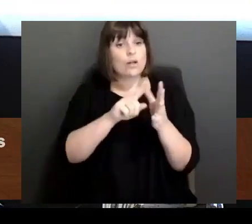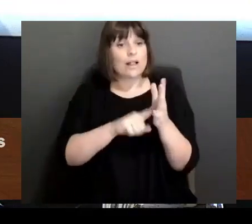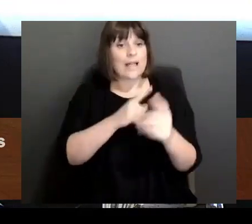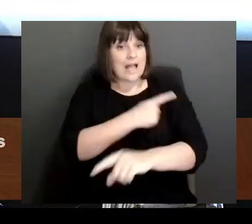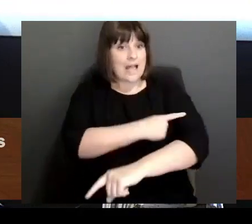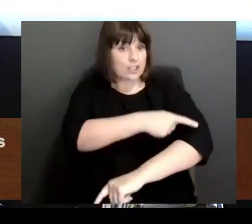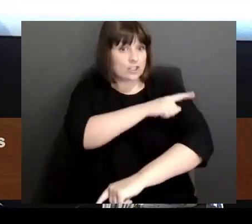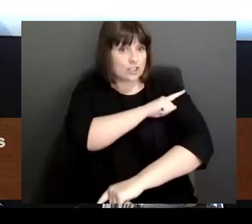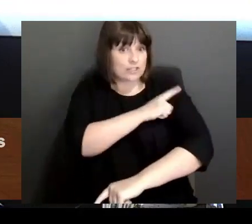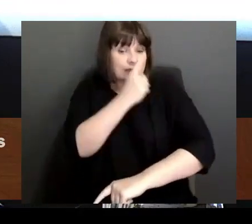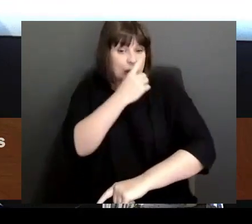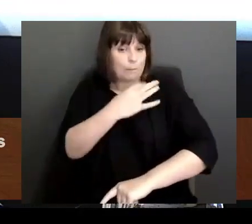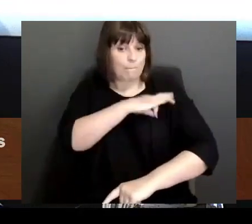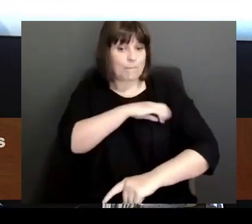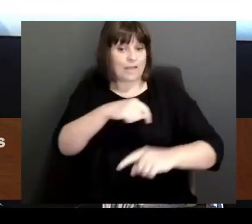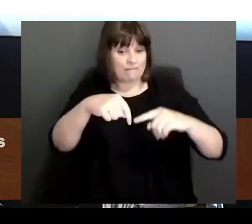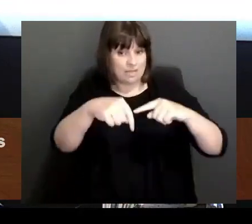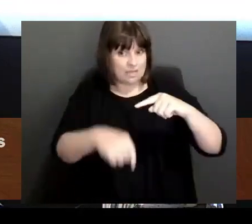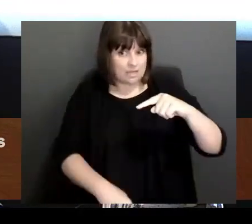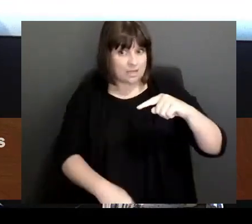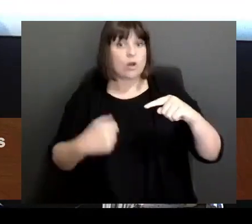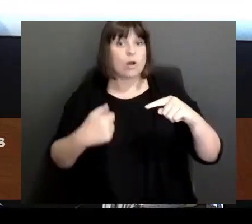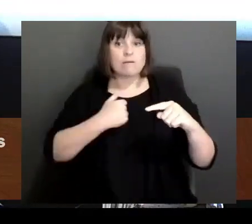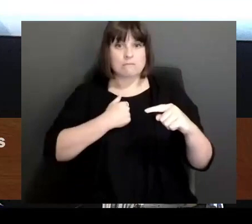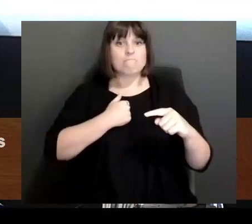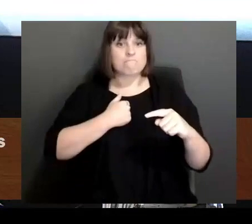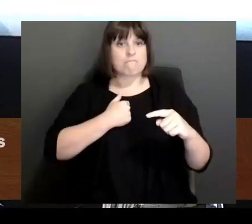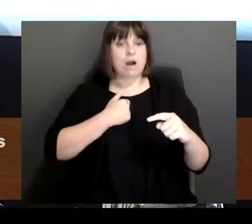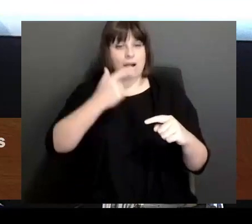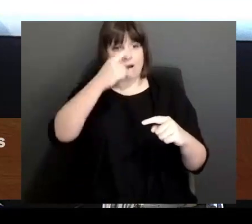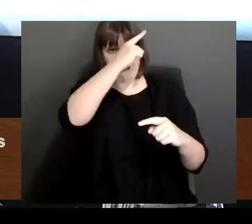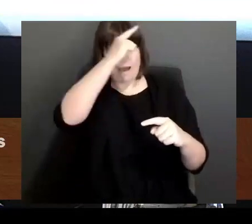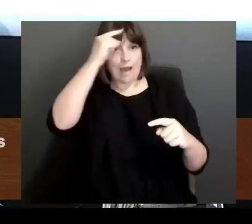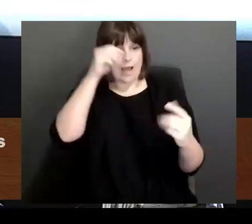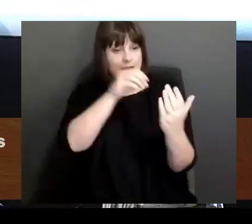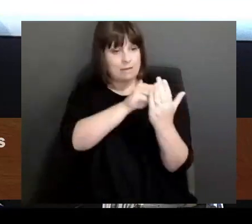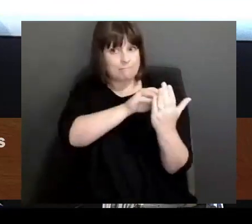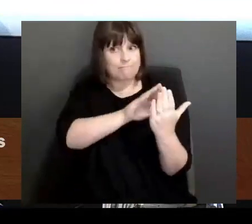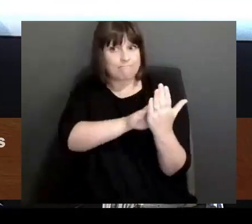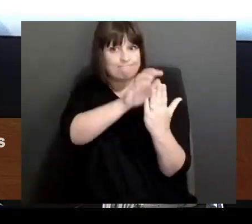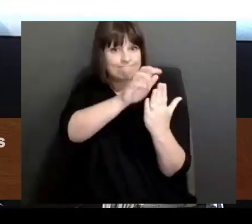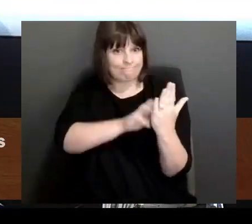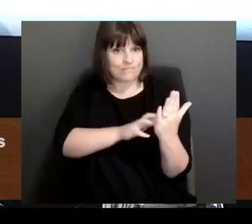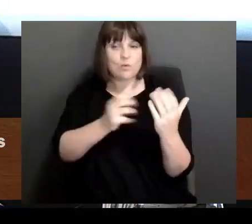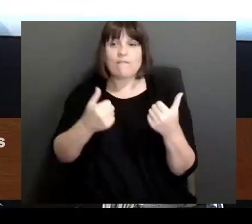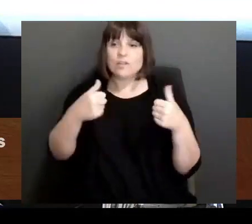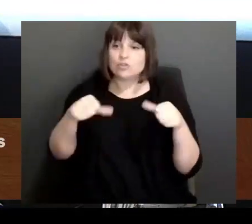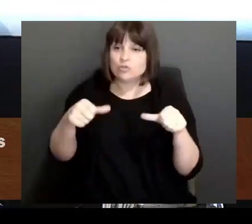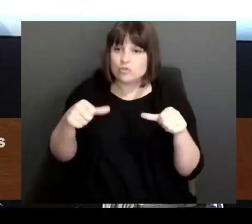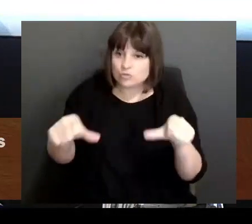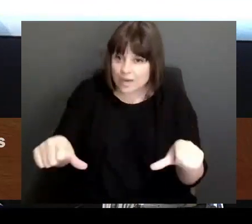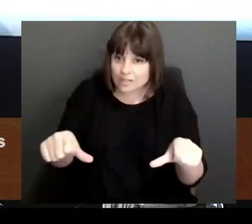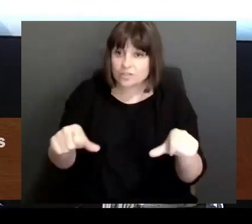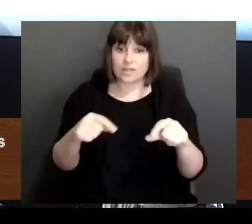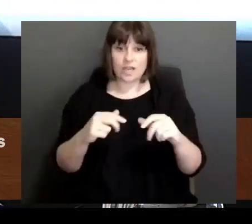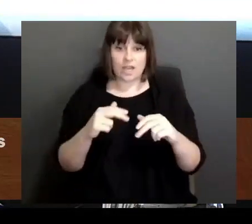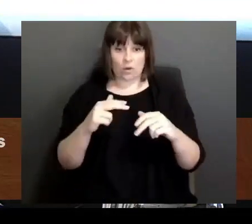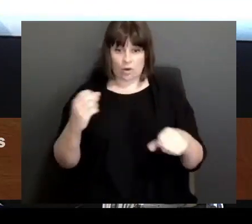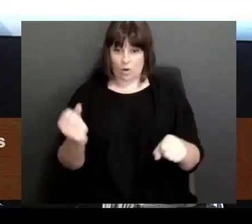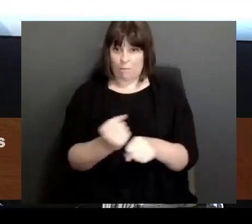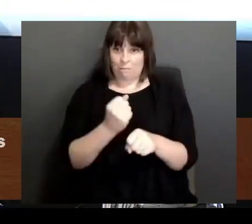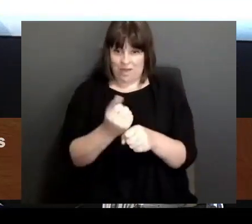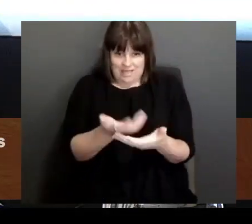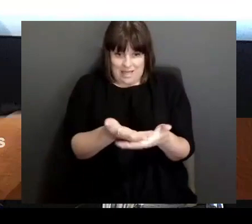to embed within a critical mineral strategy, the development of that, of course, in consultation with traditional owner